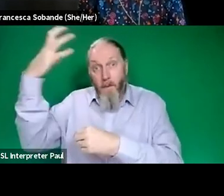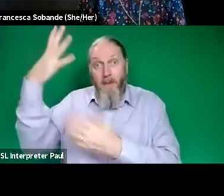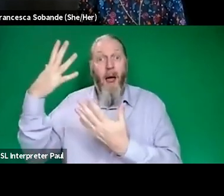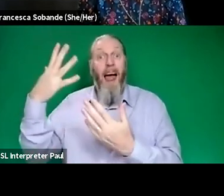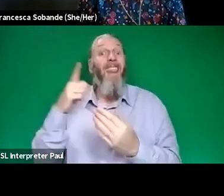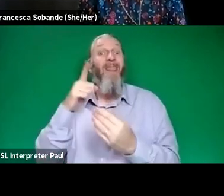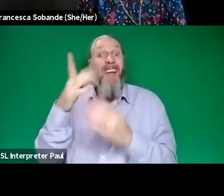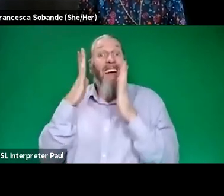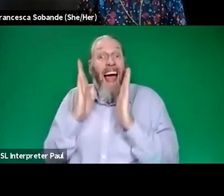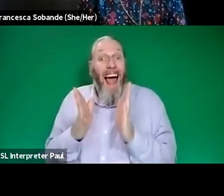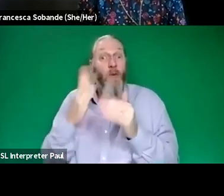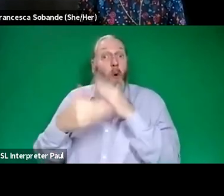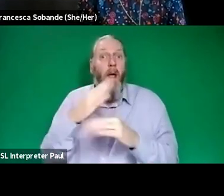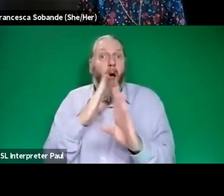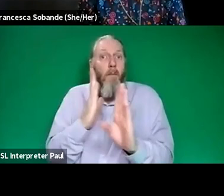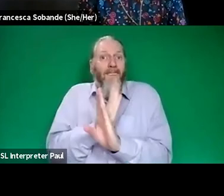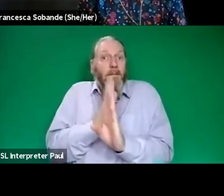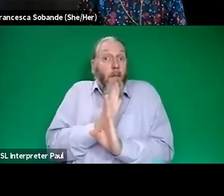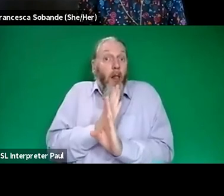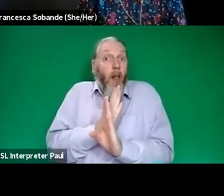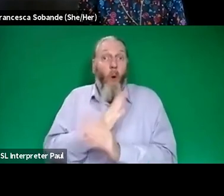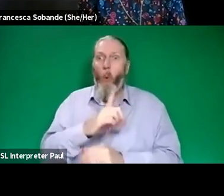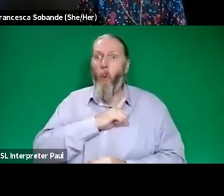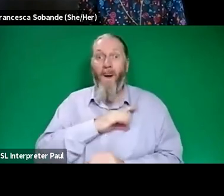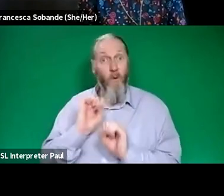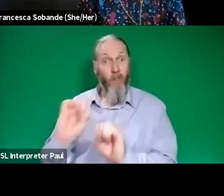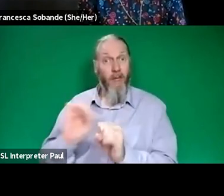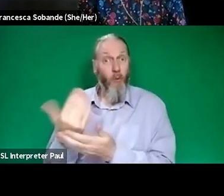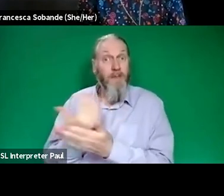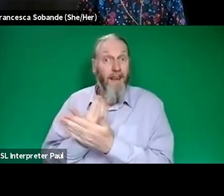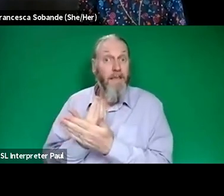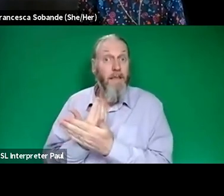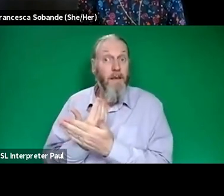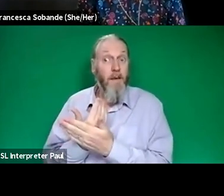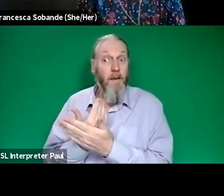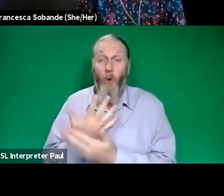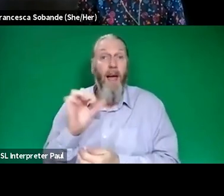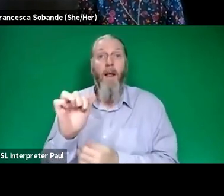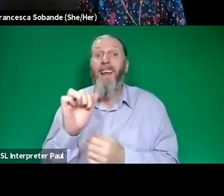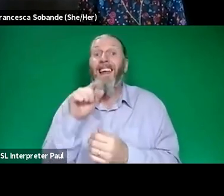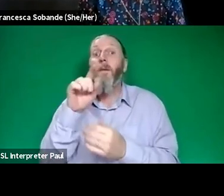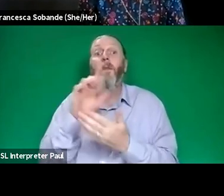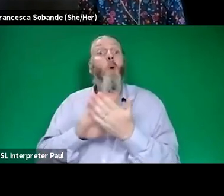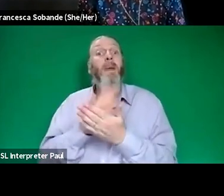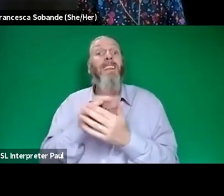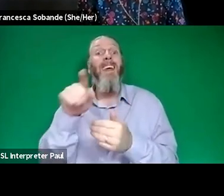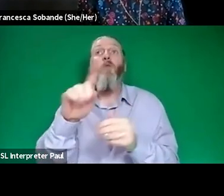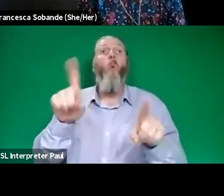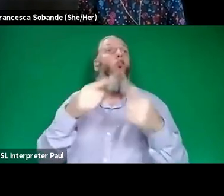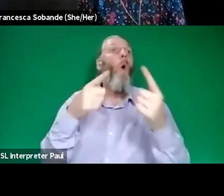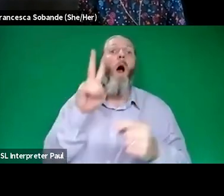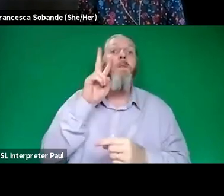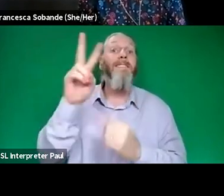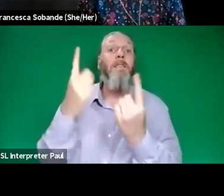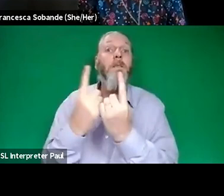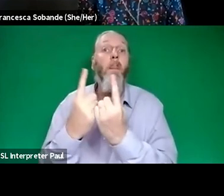safety element of what they were kind of having to deal with. So yeah, absolutely. Just because you can't see it doesn't mean it's not happening. And actually very often, because you